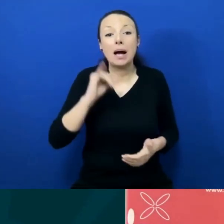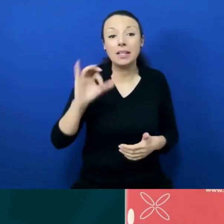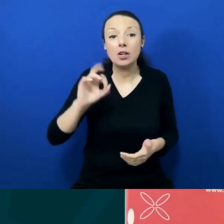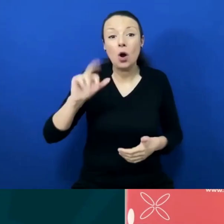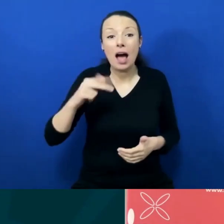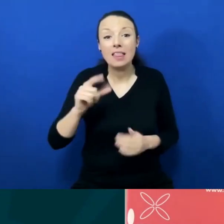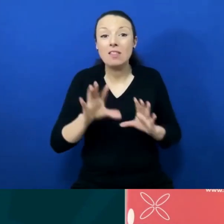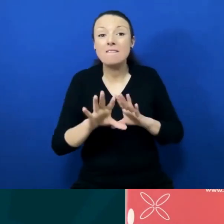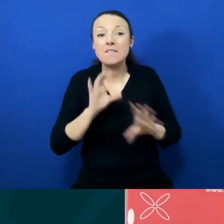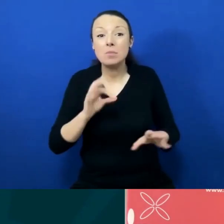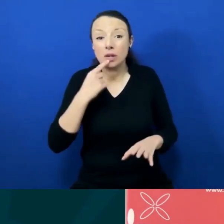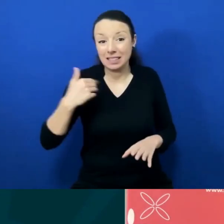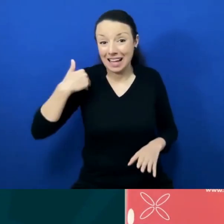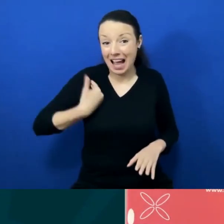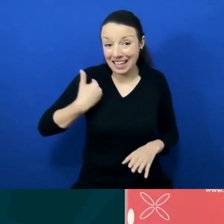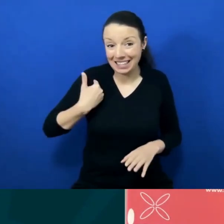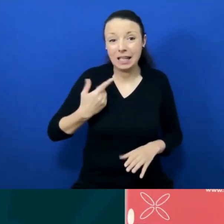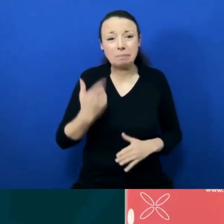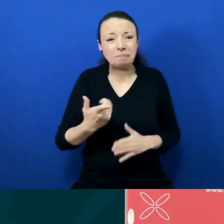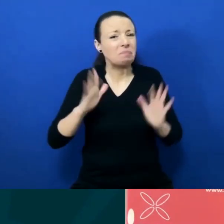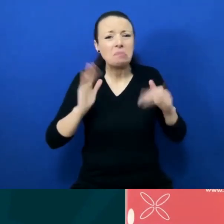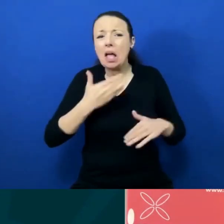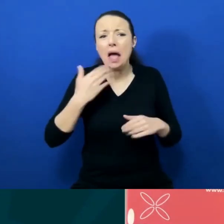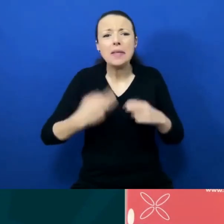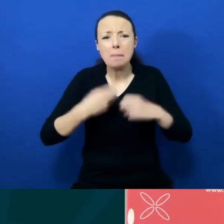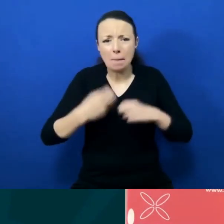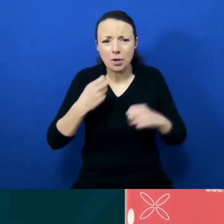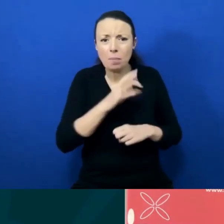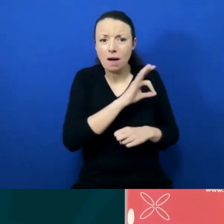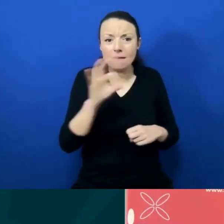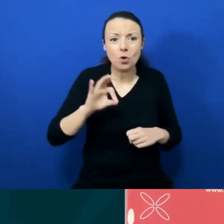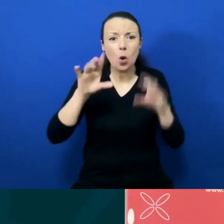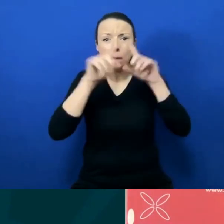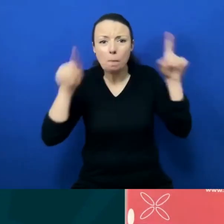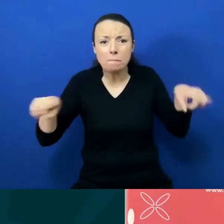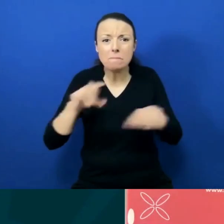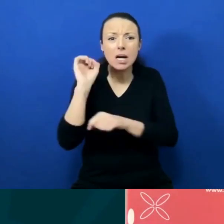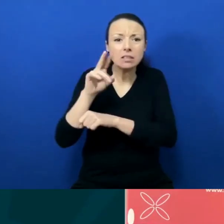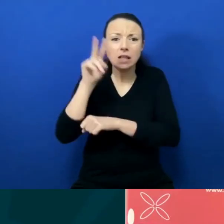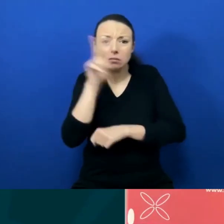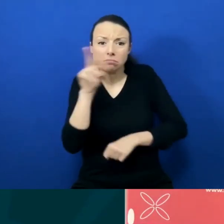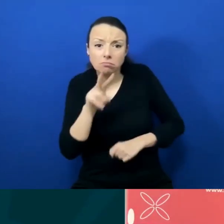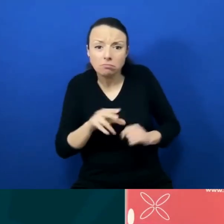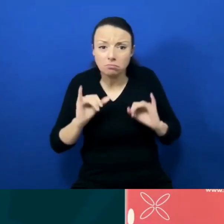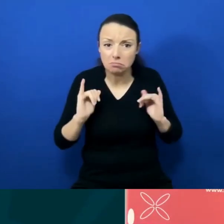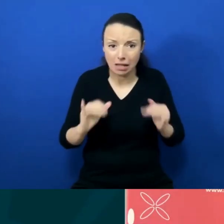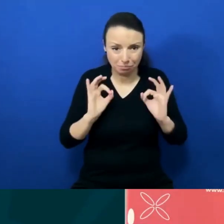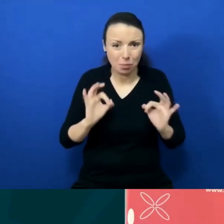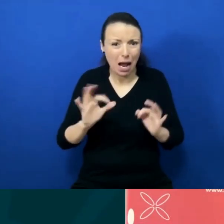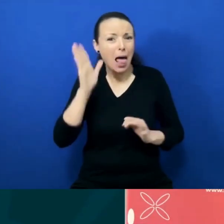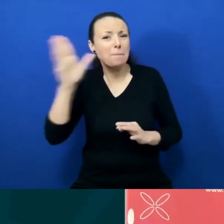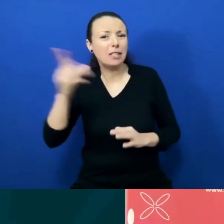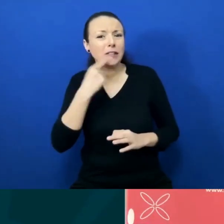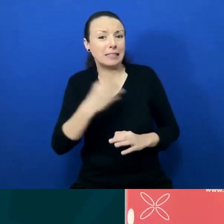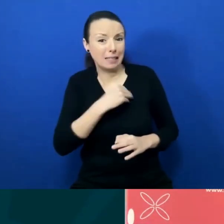There was a lot of content here. That's why here we used only the English version, but I'm sure that was